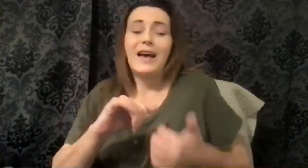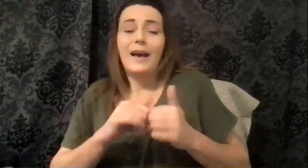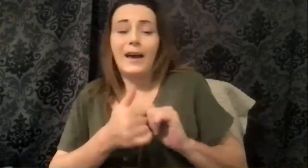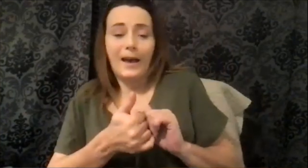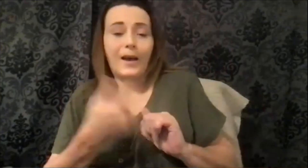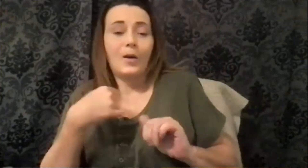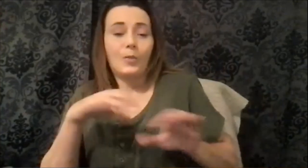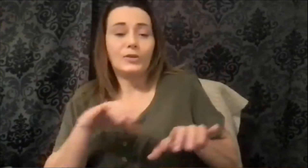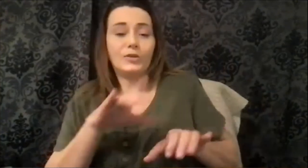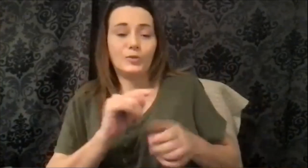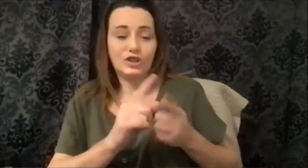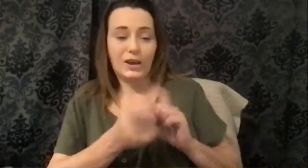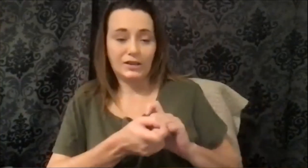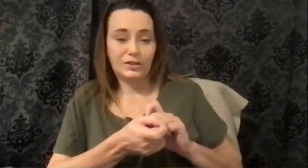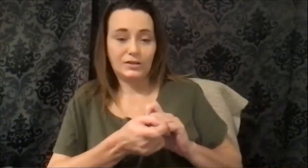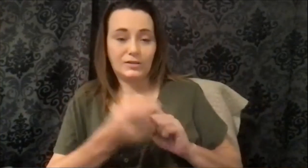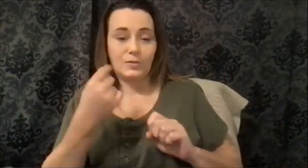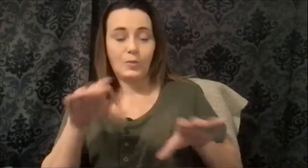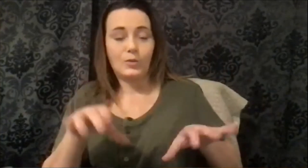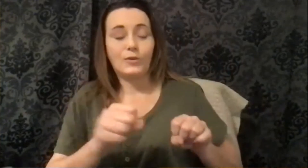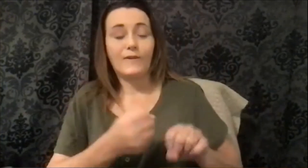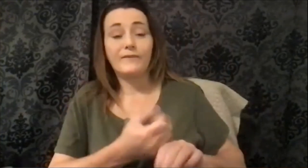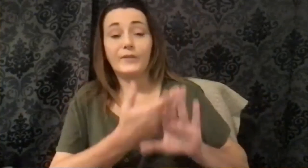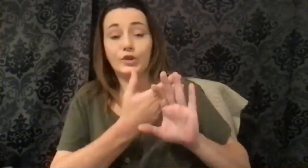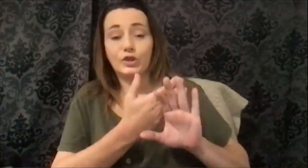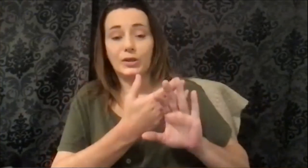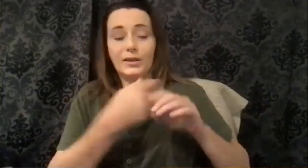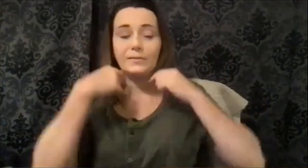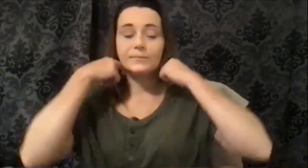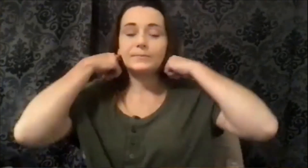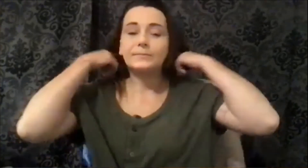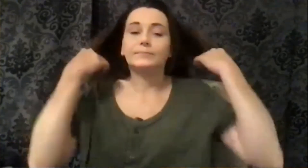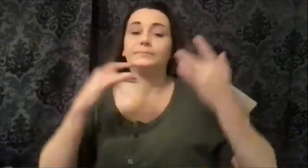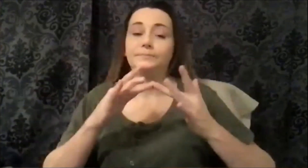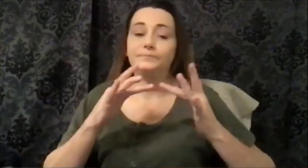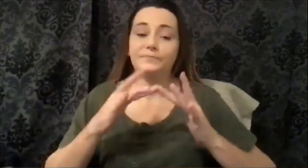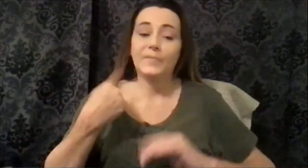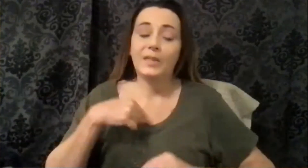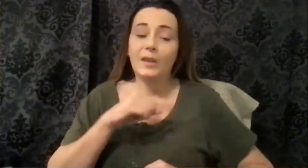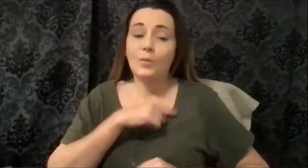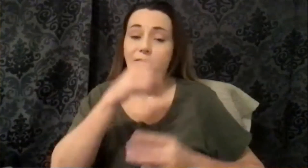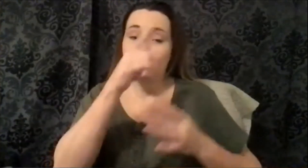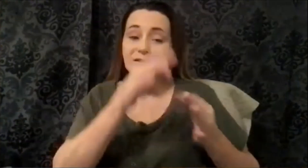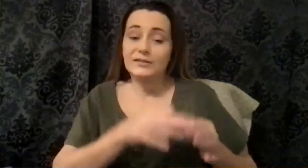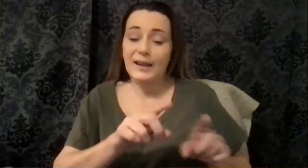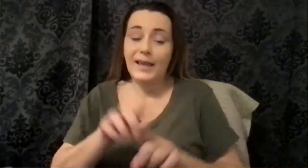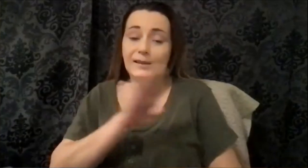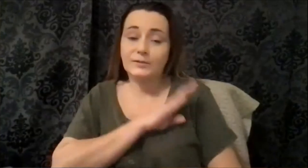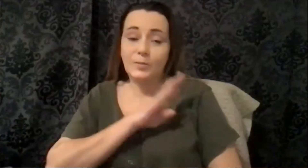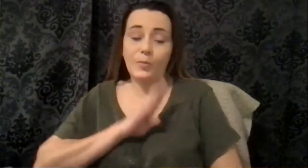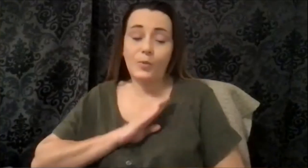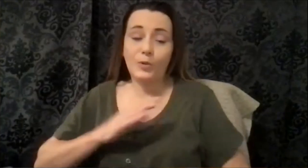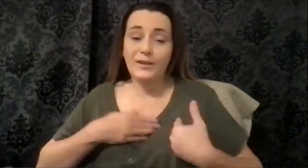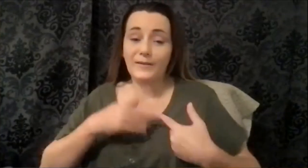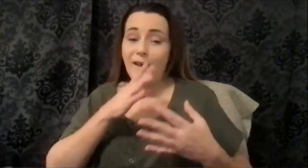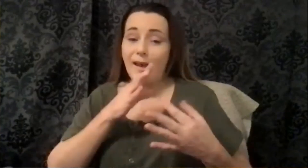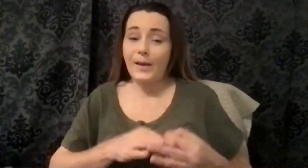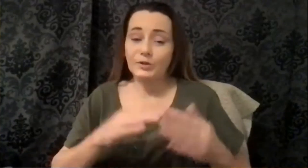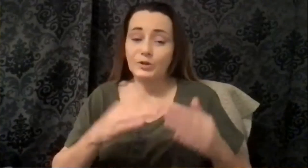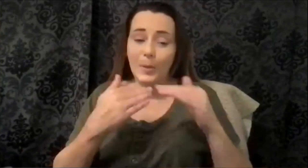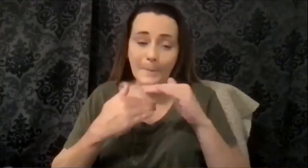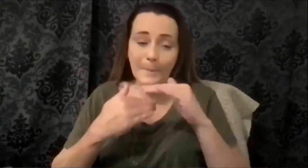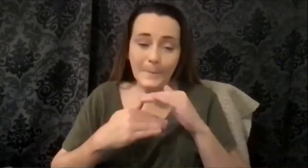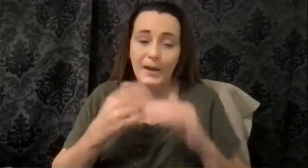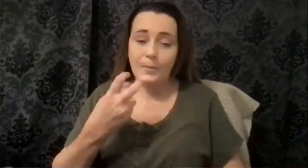it virtually. And, and we have decided as a board to have absolutely minimum travel